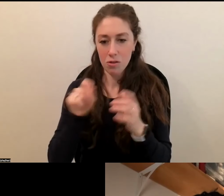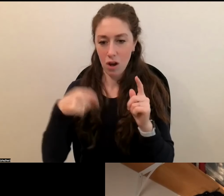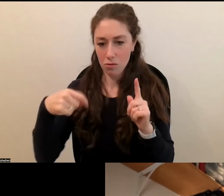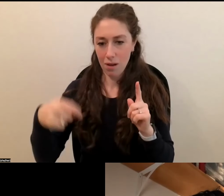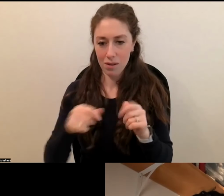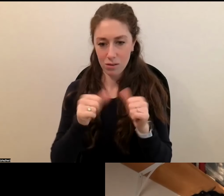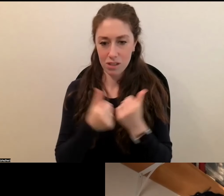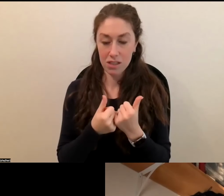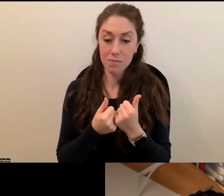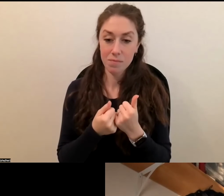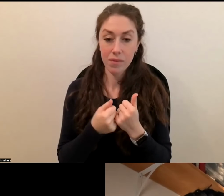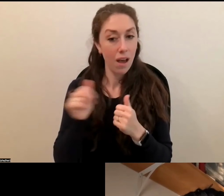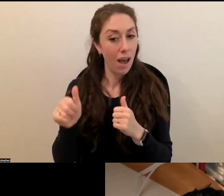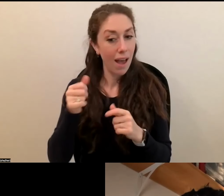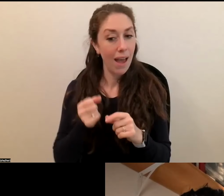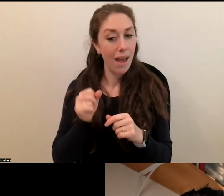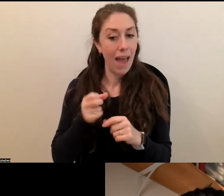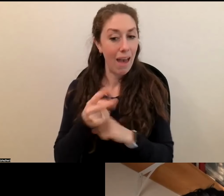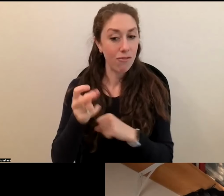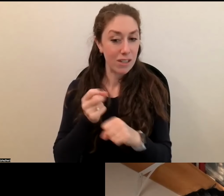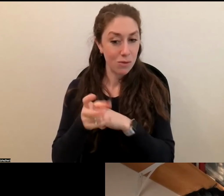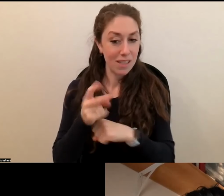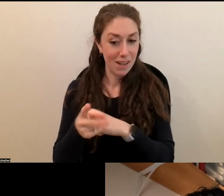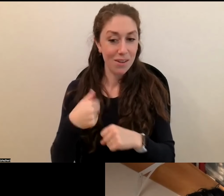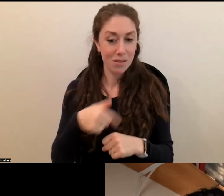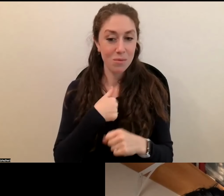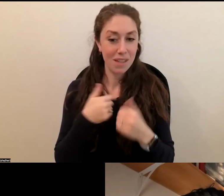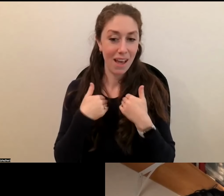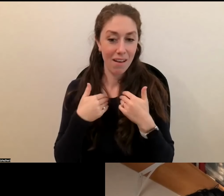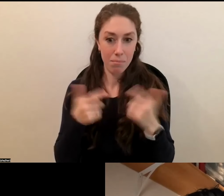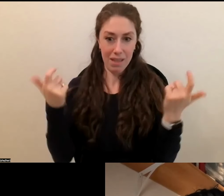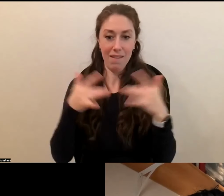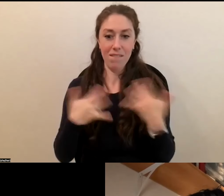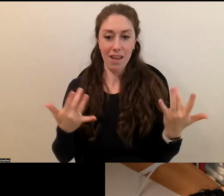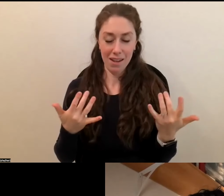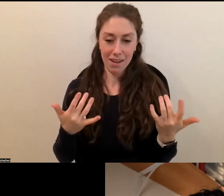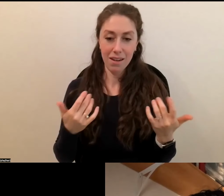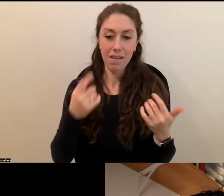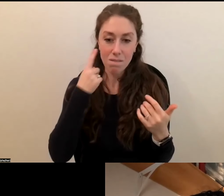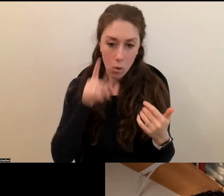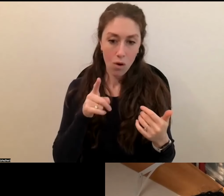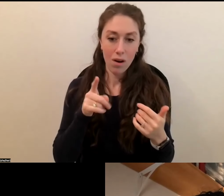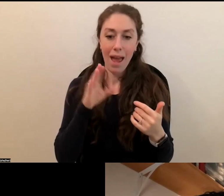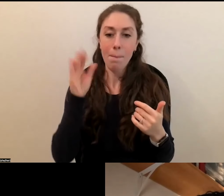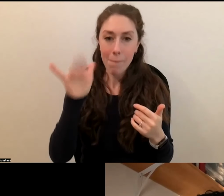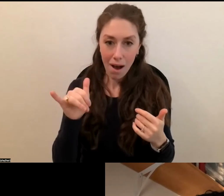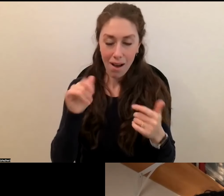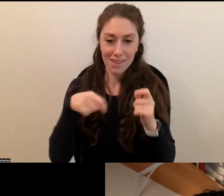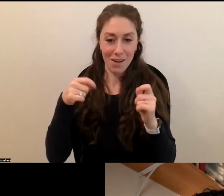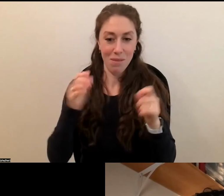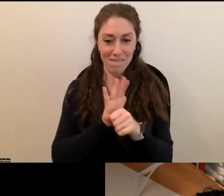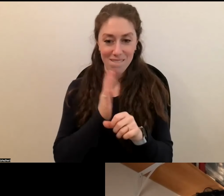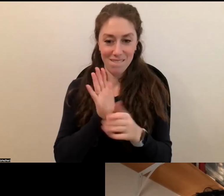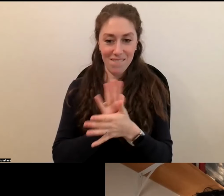have our big event, a biannual conference by and for documentary filmmakers. I see lots of